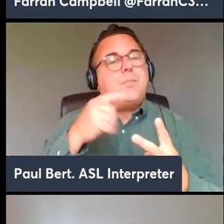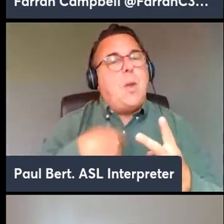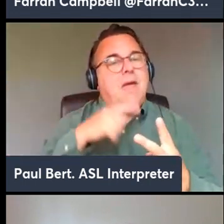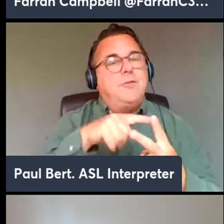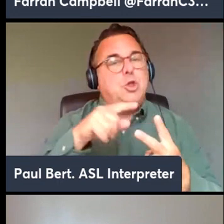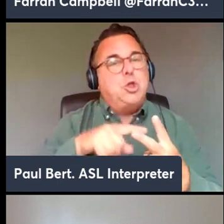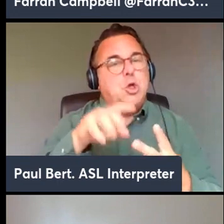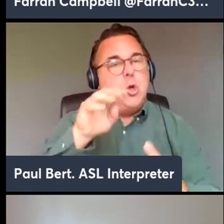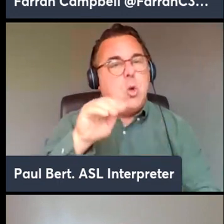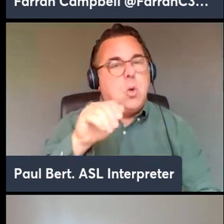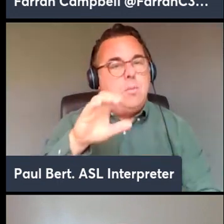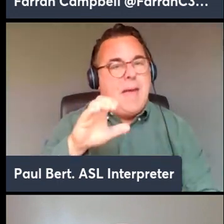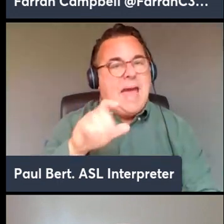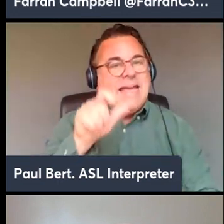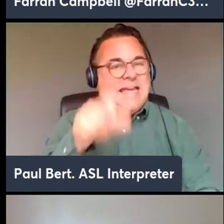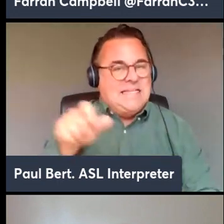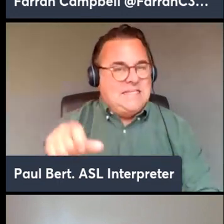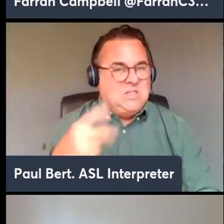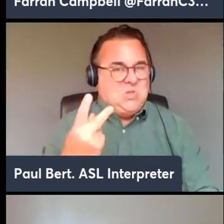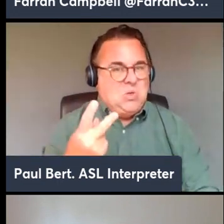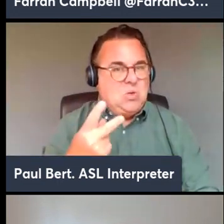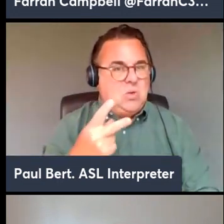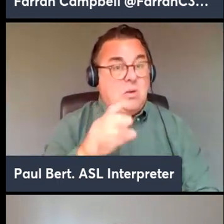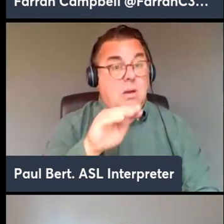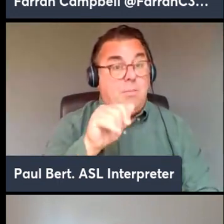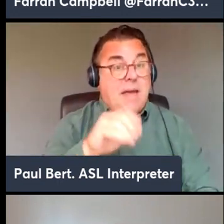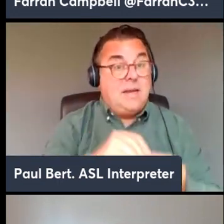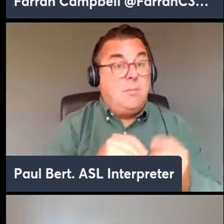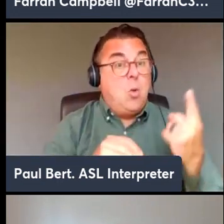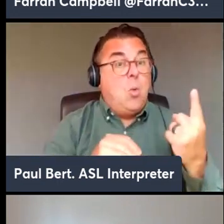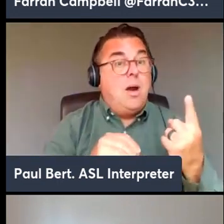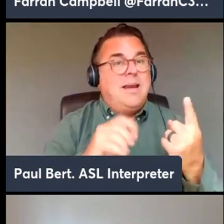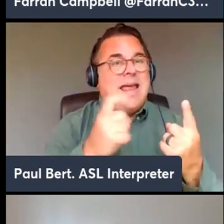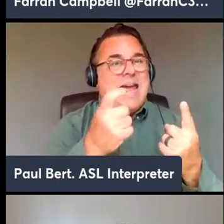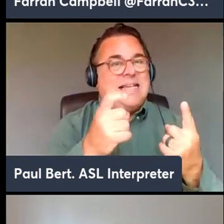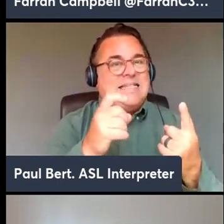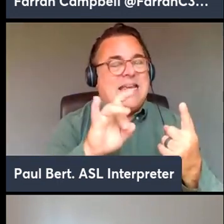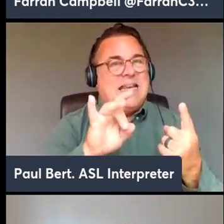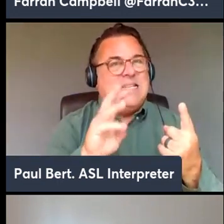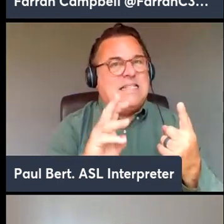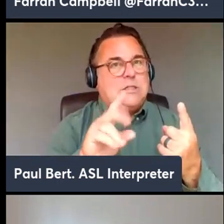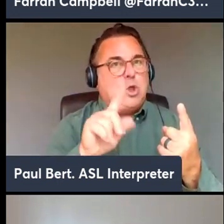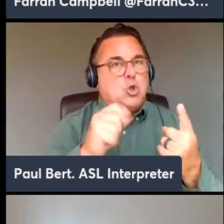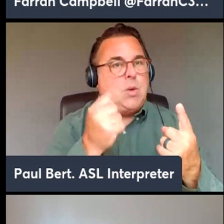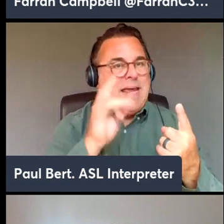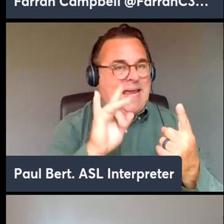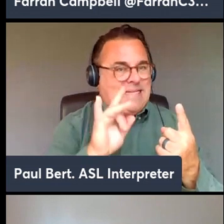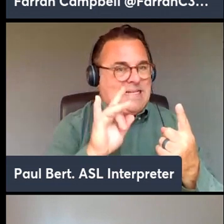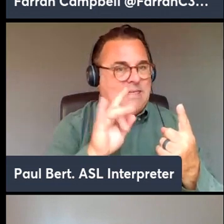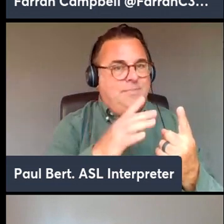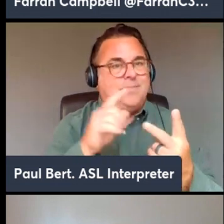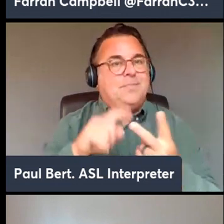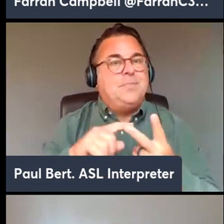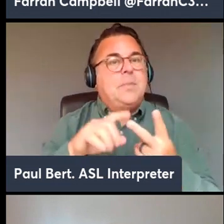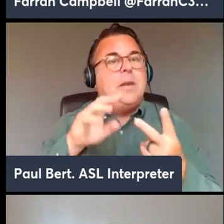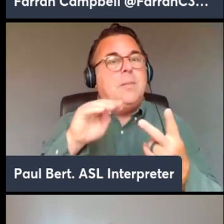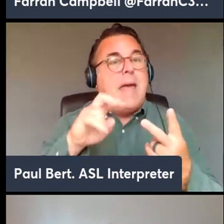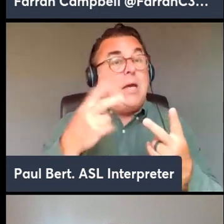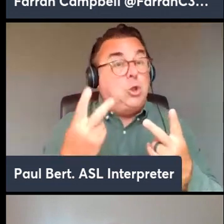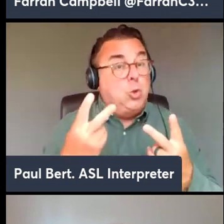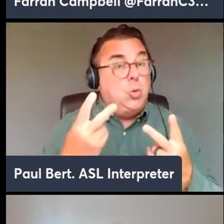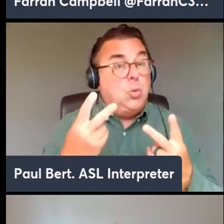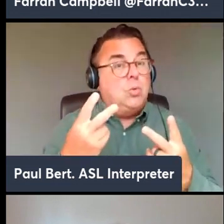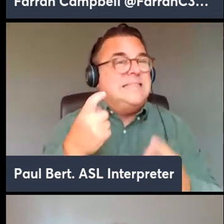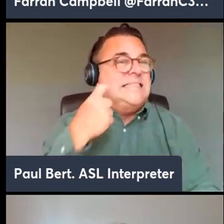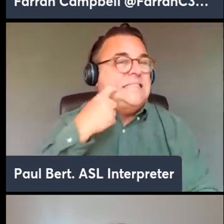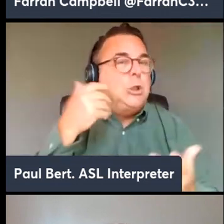Mac instances now, right? So Mac 1 is the x86 one, the 2018 Mac Mini, and Mac 2 is the